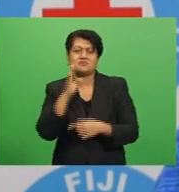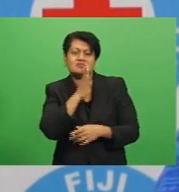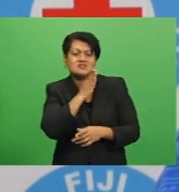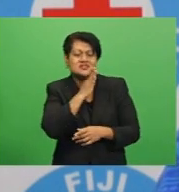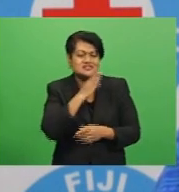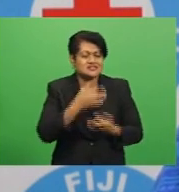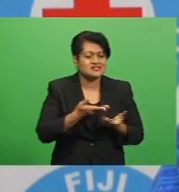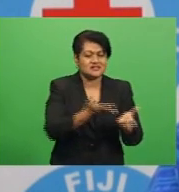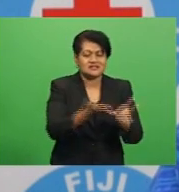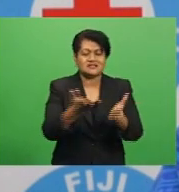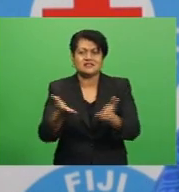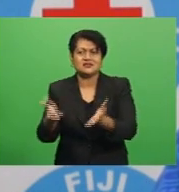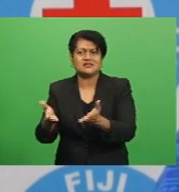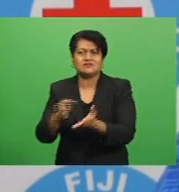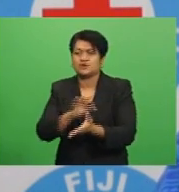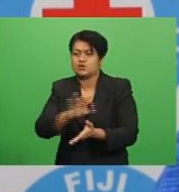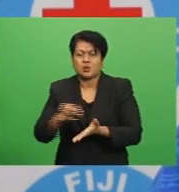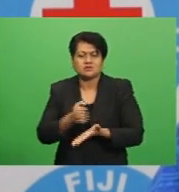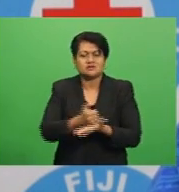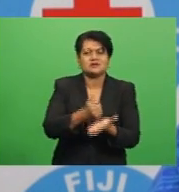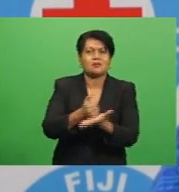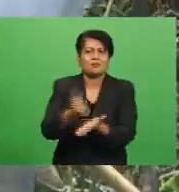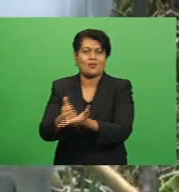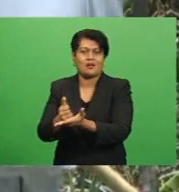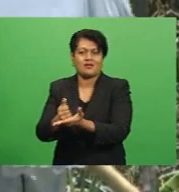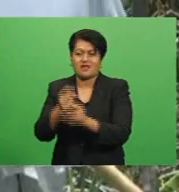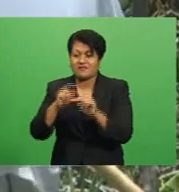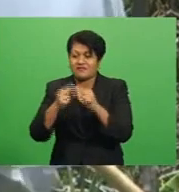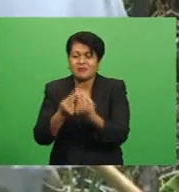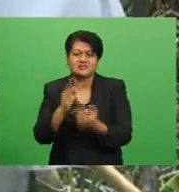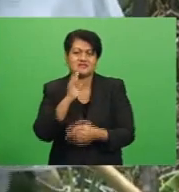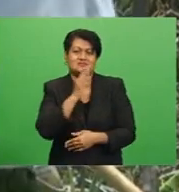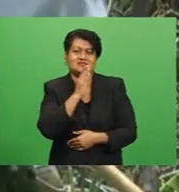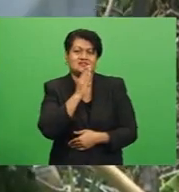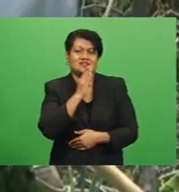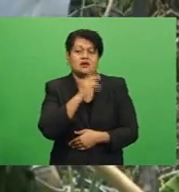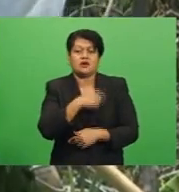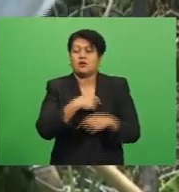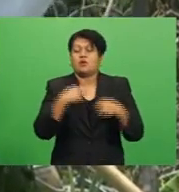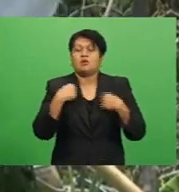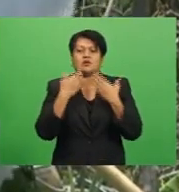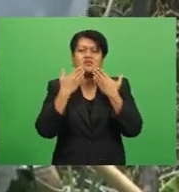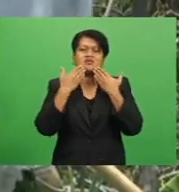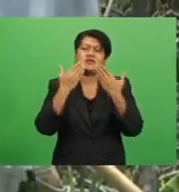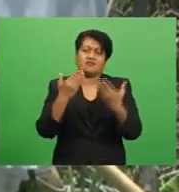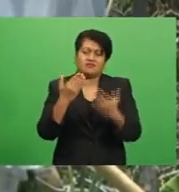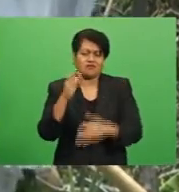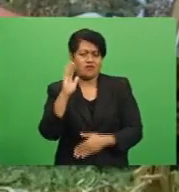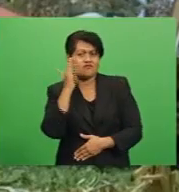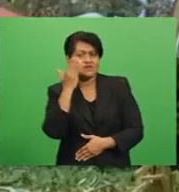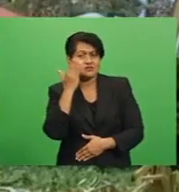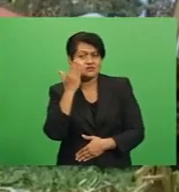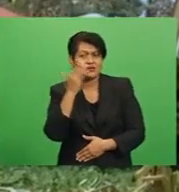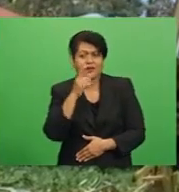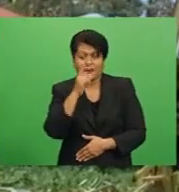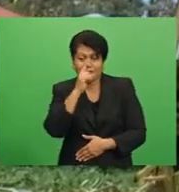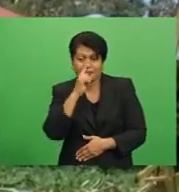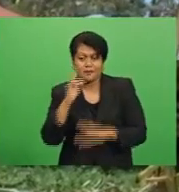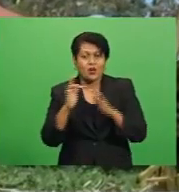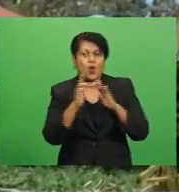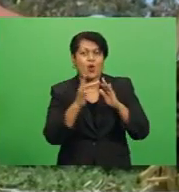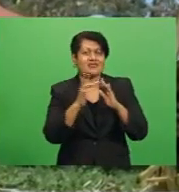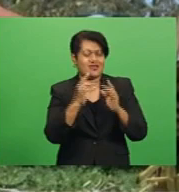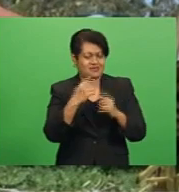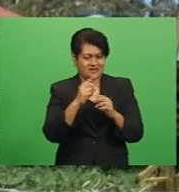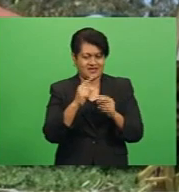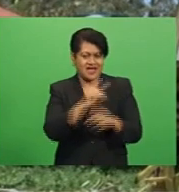and families that we may have missed. And we're thankful for things like Facebook, because people are contacting us through Facebook.